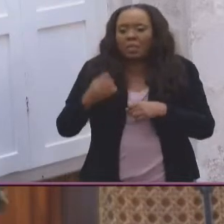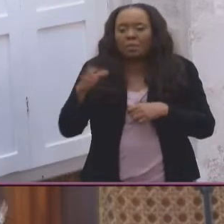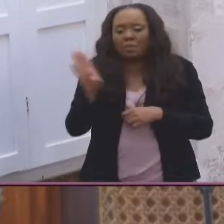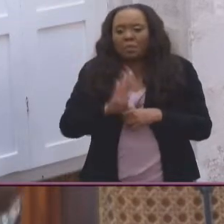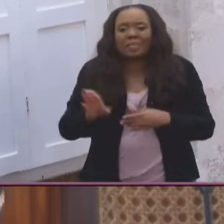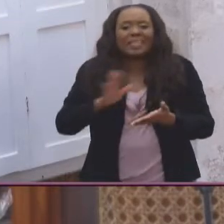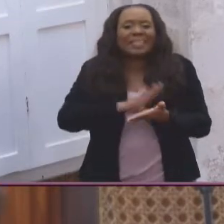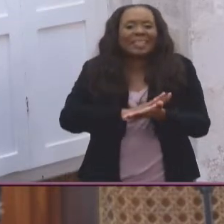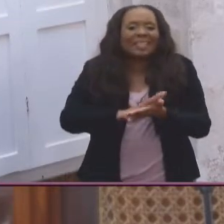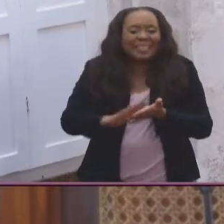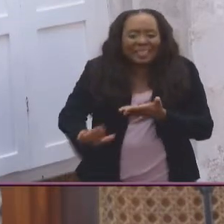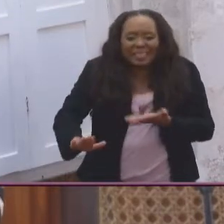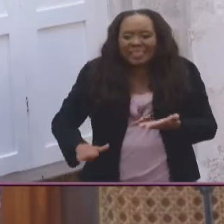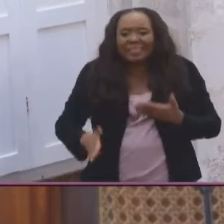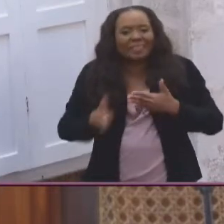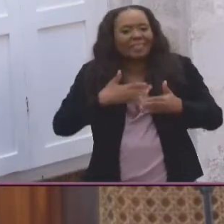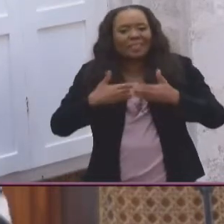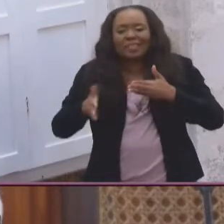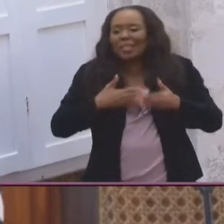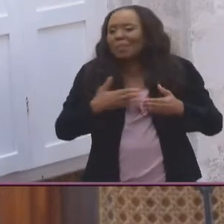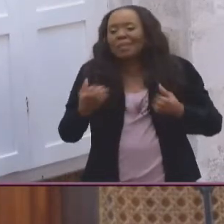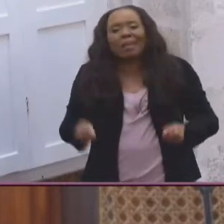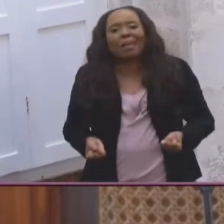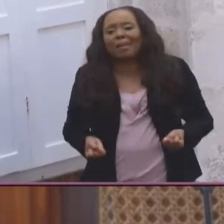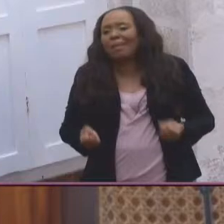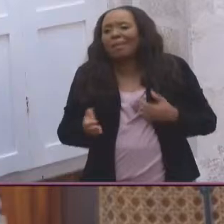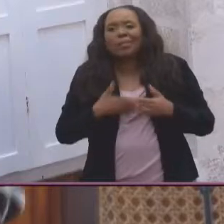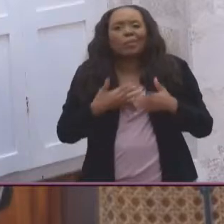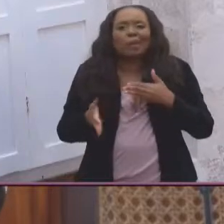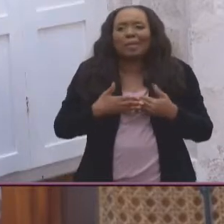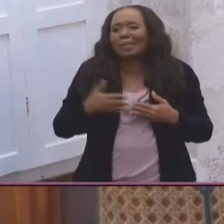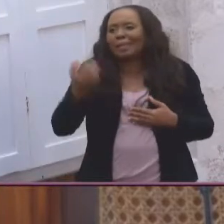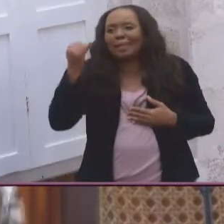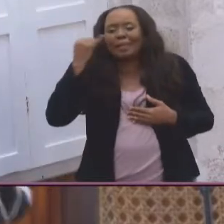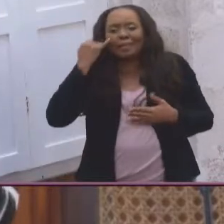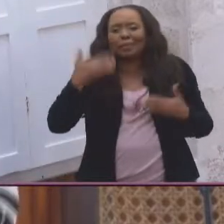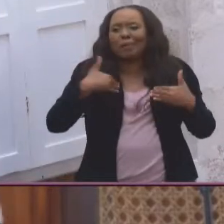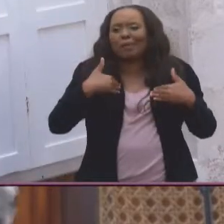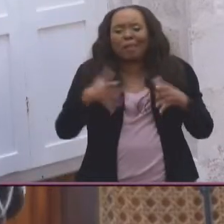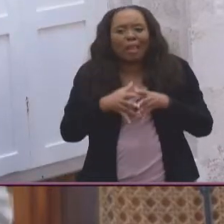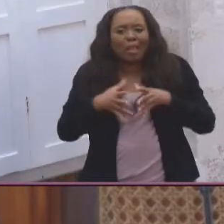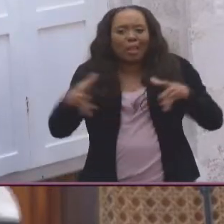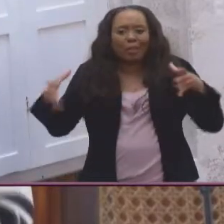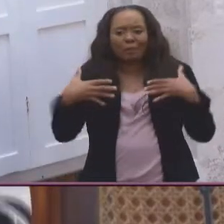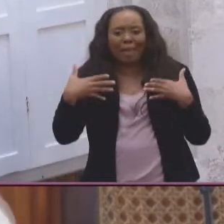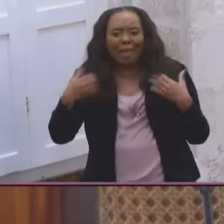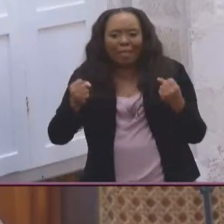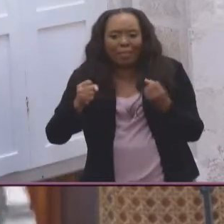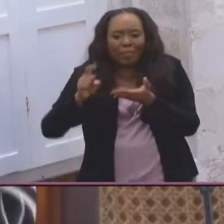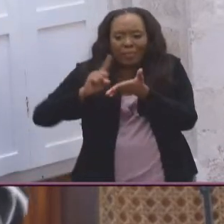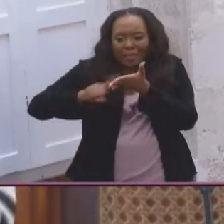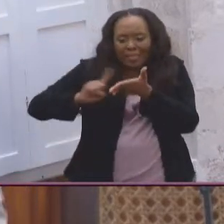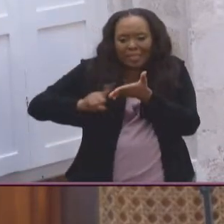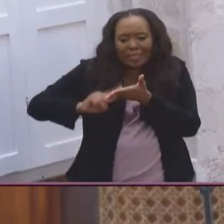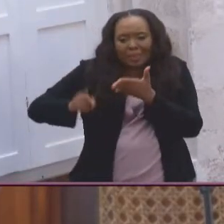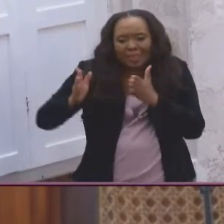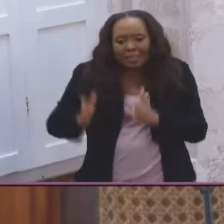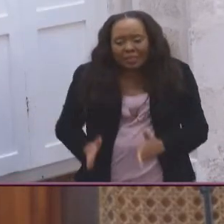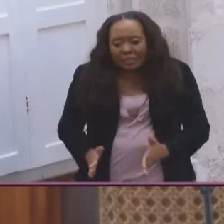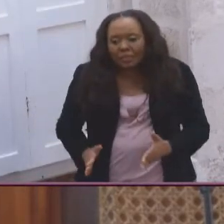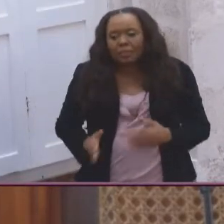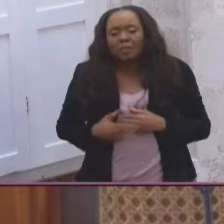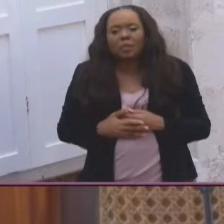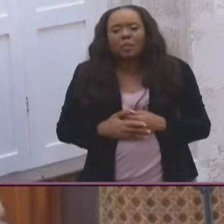matter how many public health inspectors you have. It is down to the individual actions and